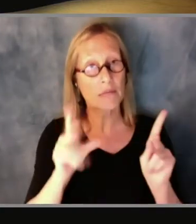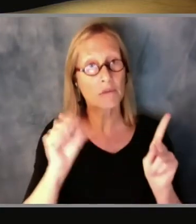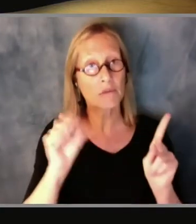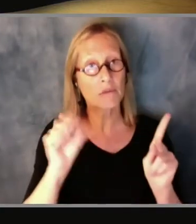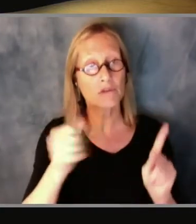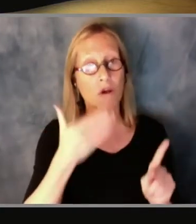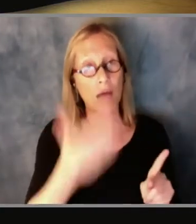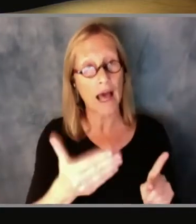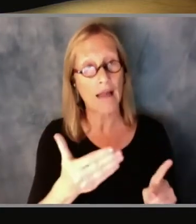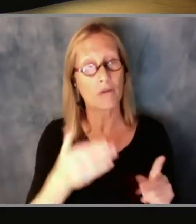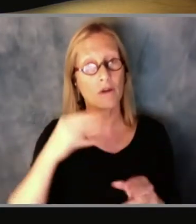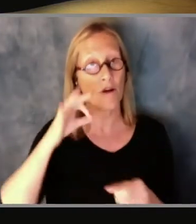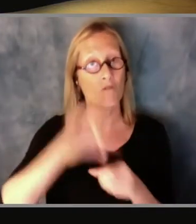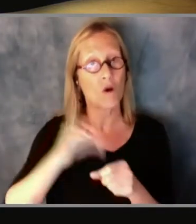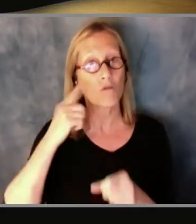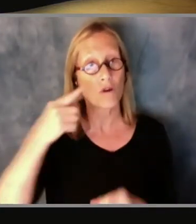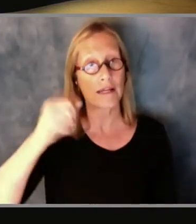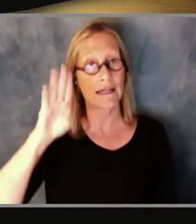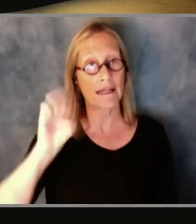Johnson.